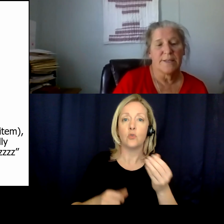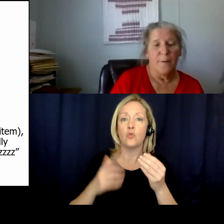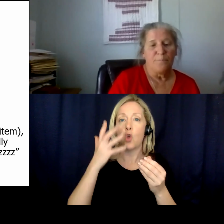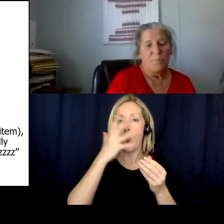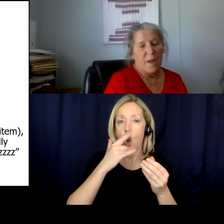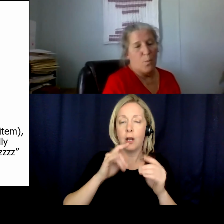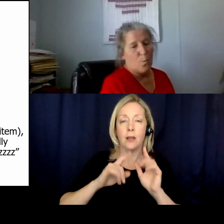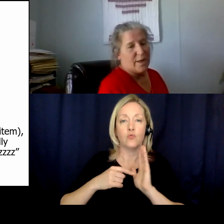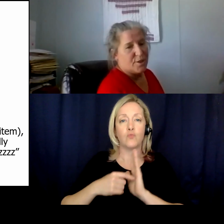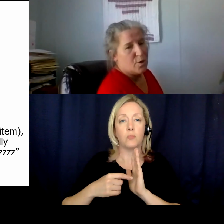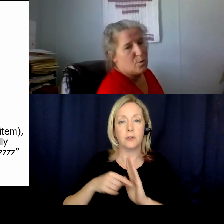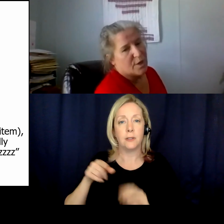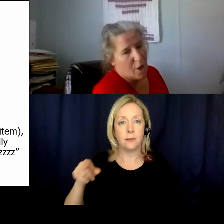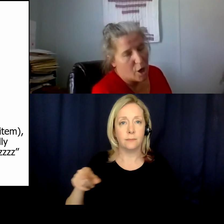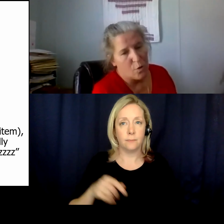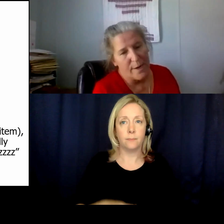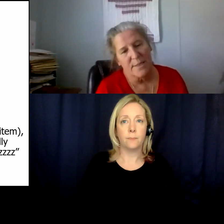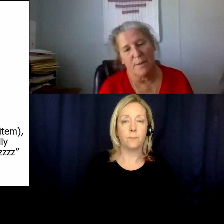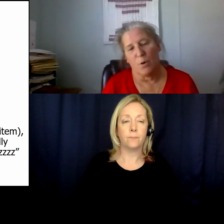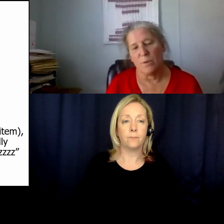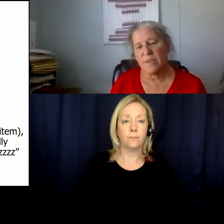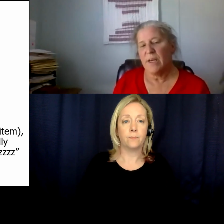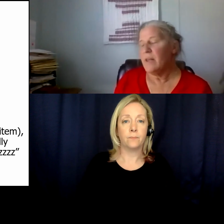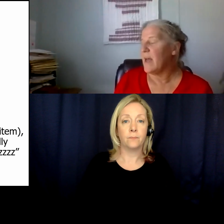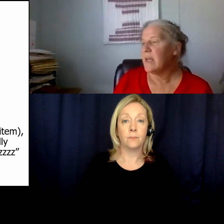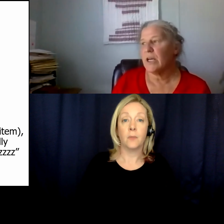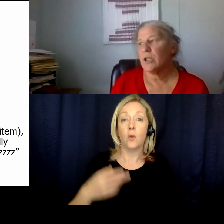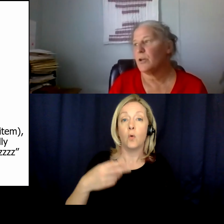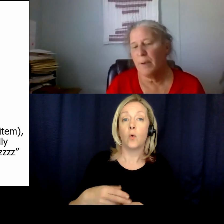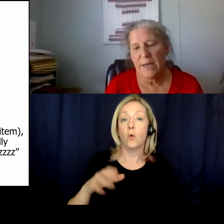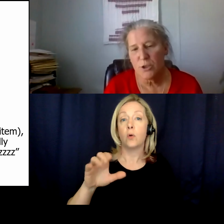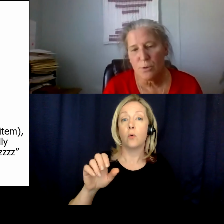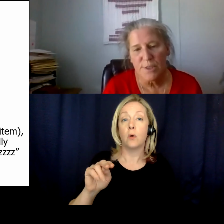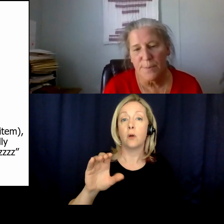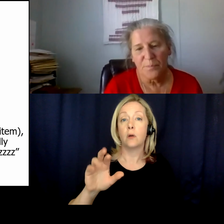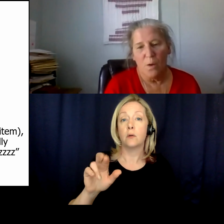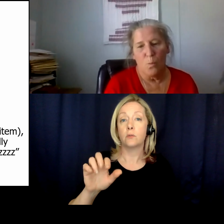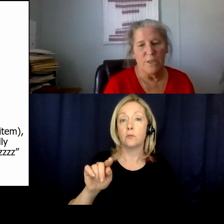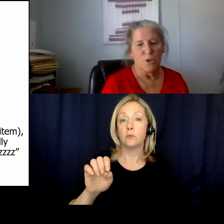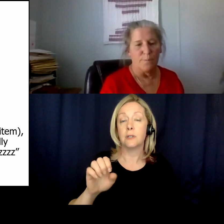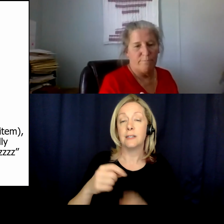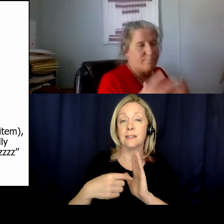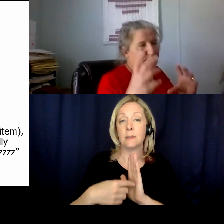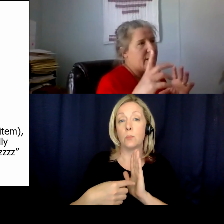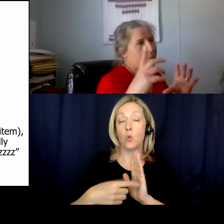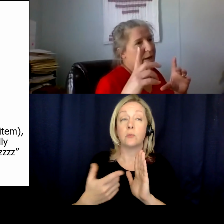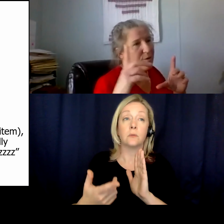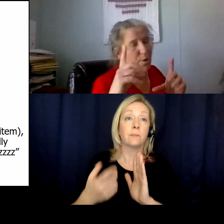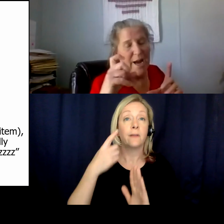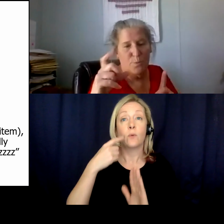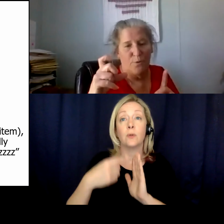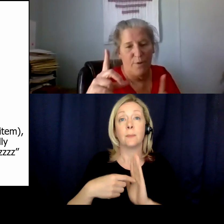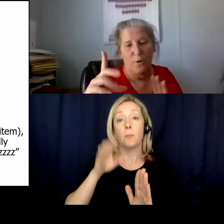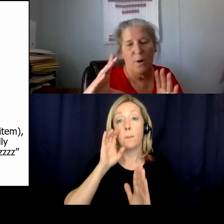represent. Now, when we do the concrete symbols, they can include pictures, which they can be